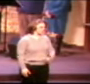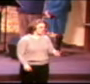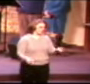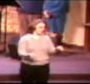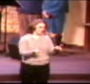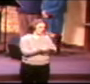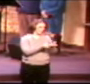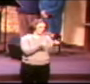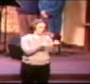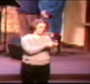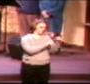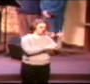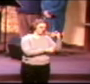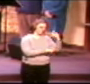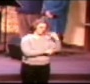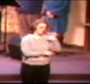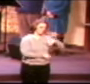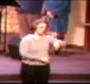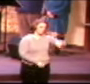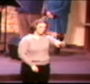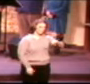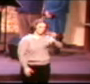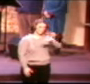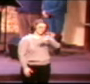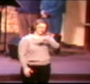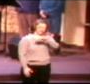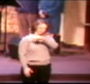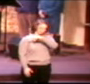us. That we